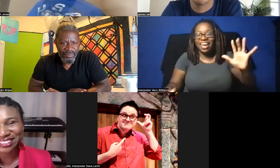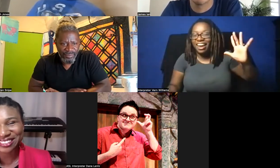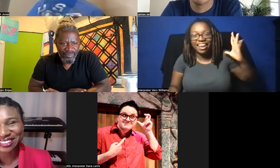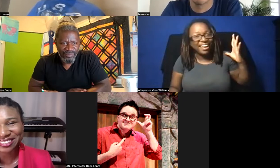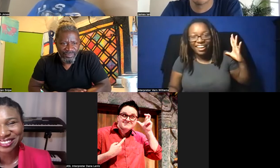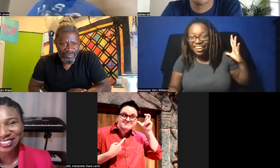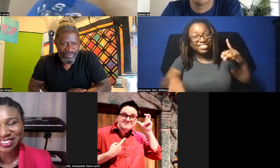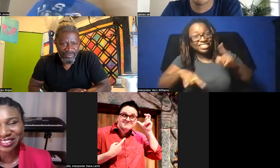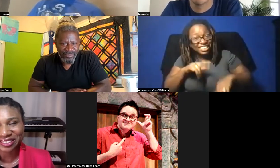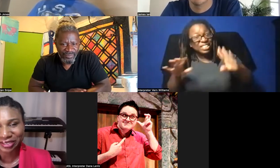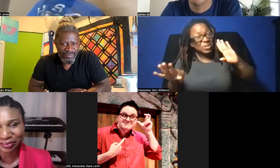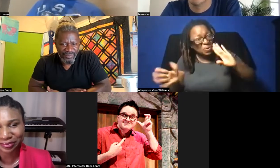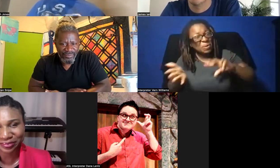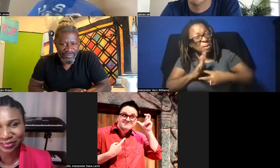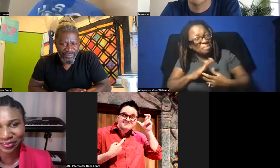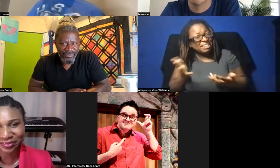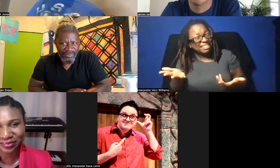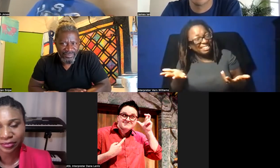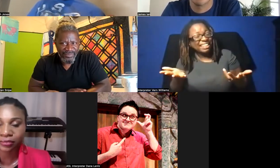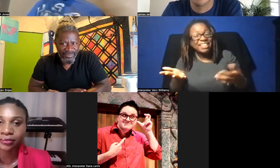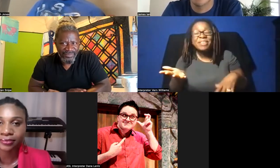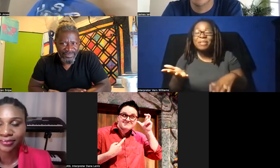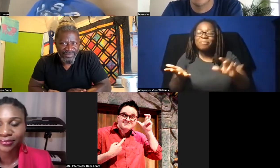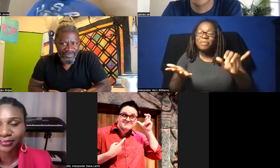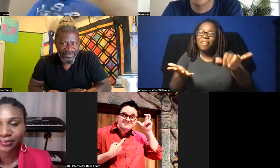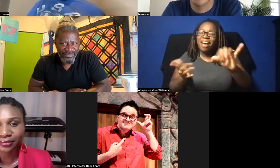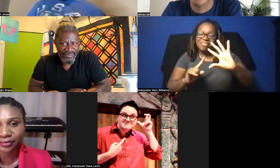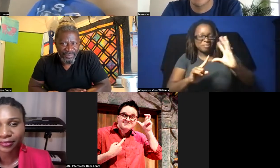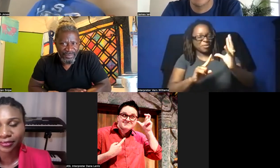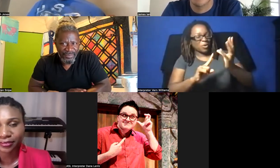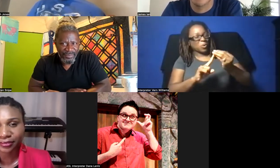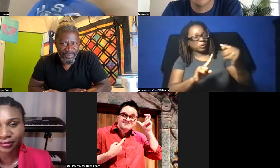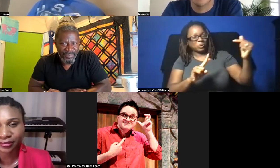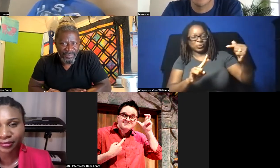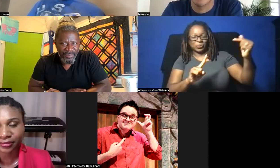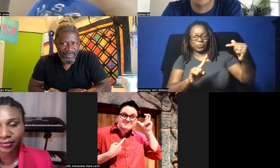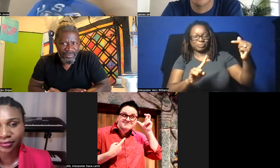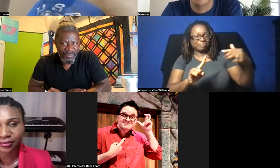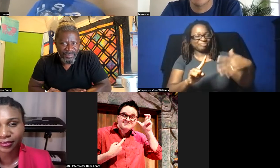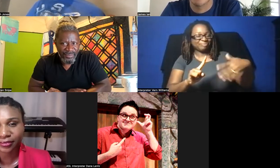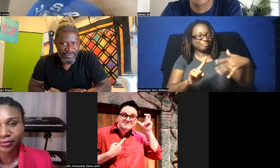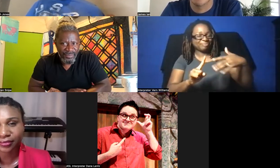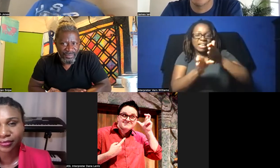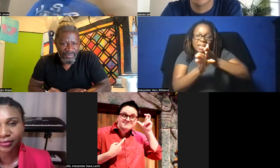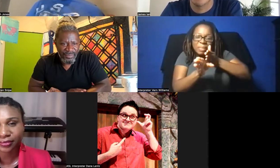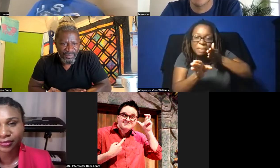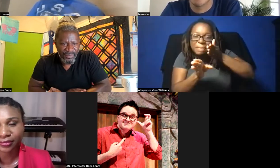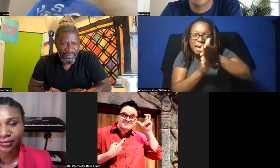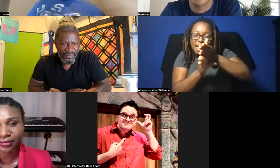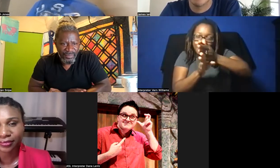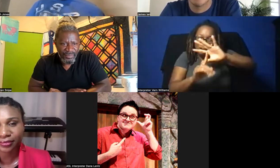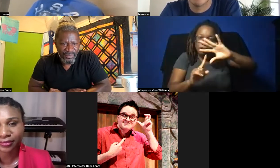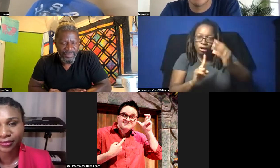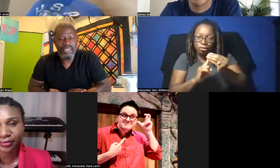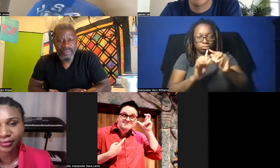mean? It's like, so the culture is just the mainstream culture is catching